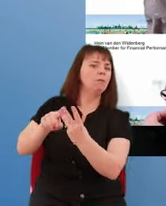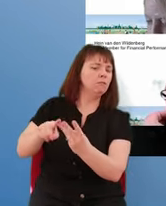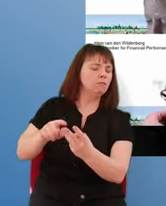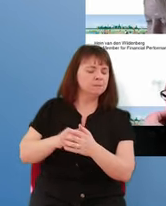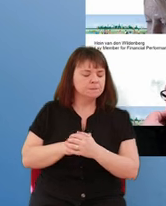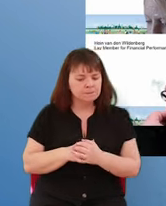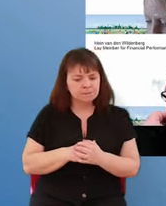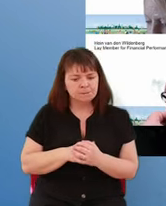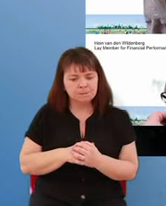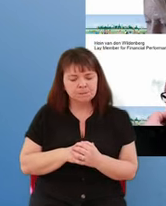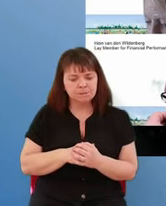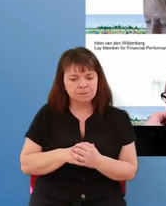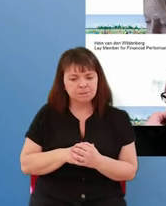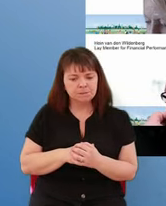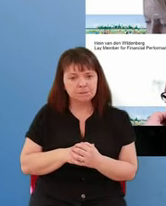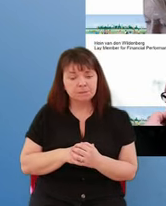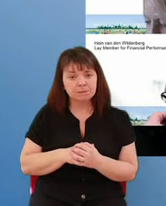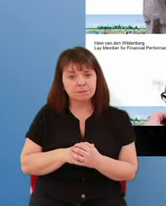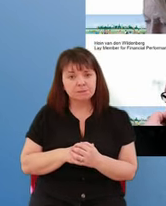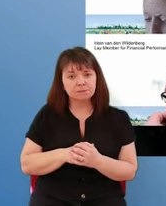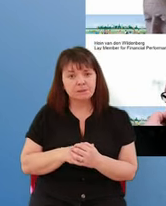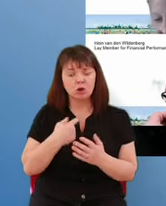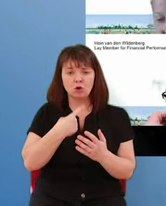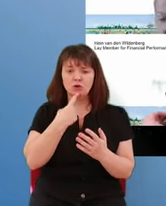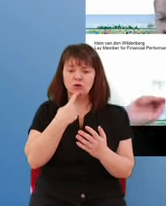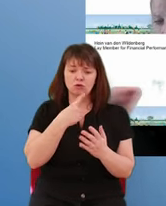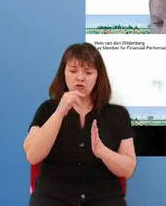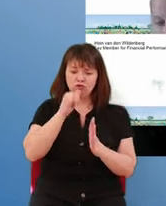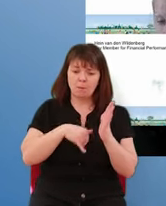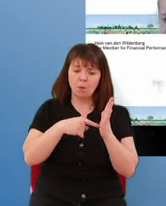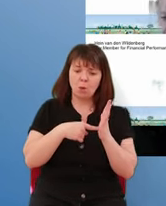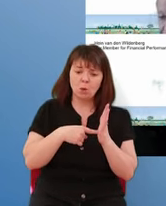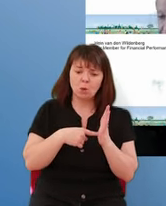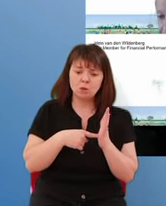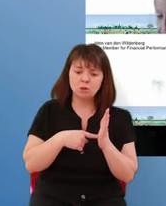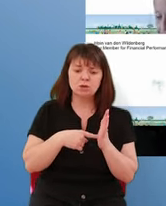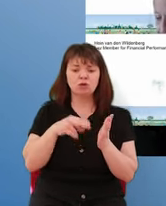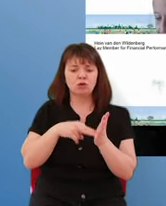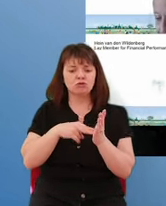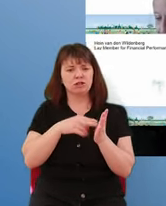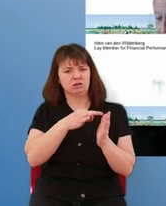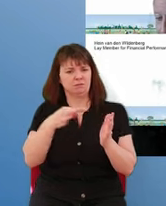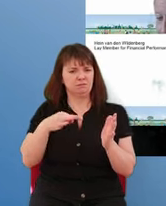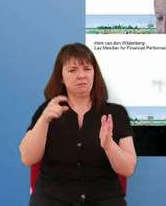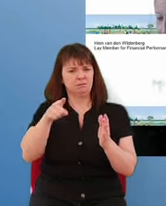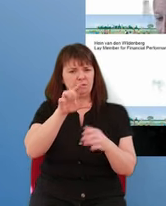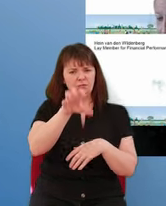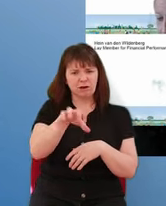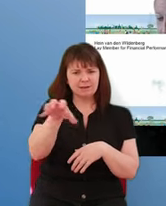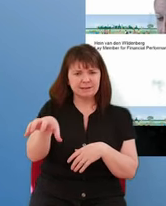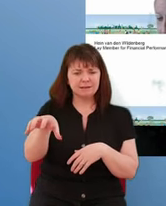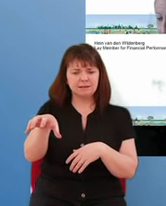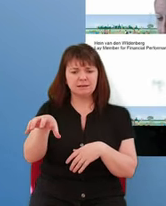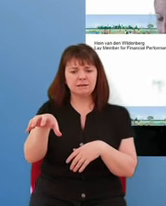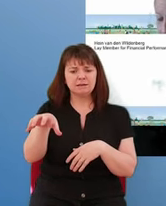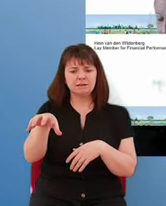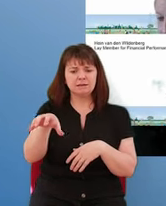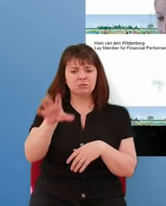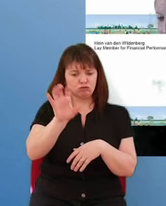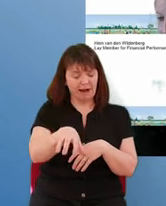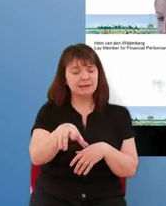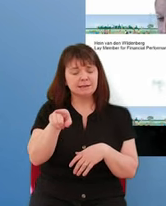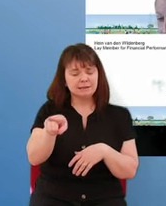Practice and the parish fields and Thorpewood. So really well done to